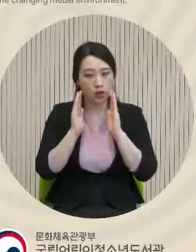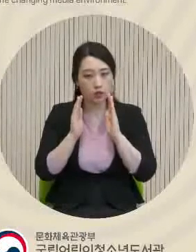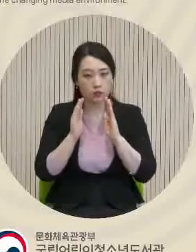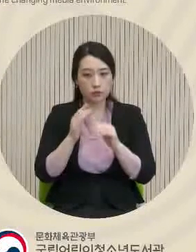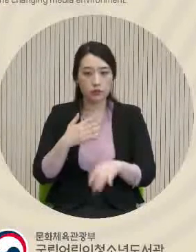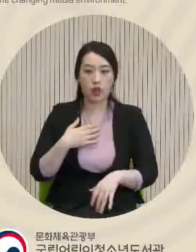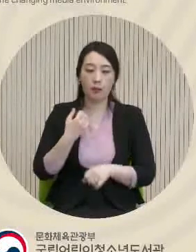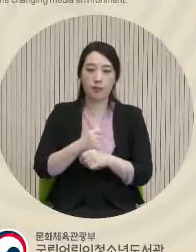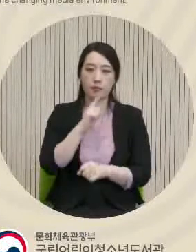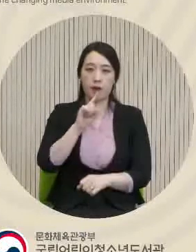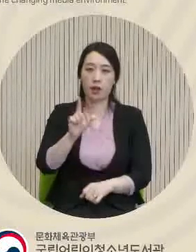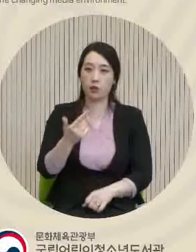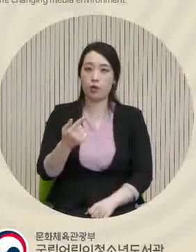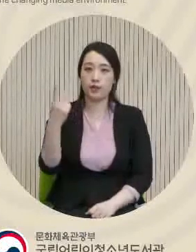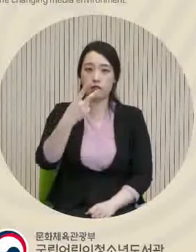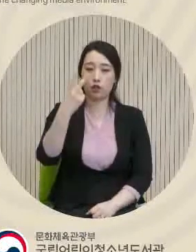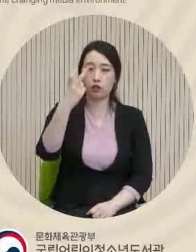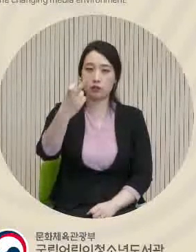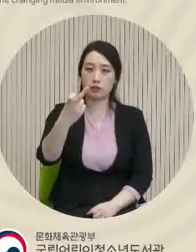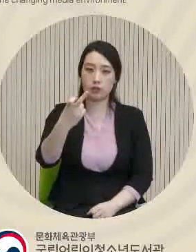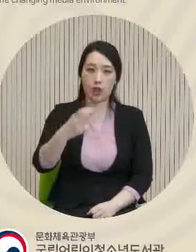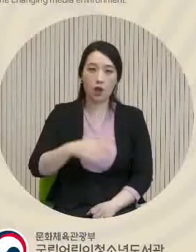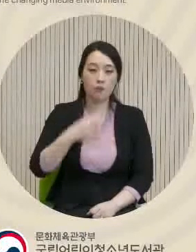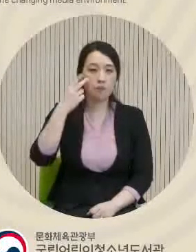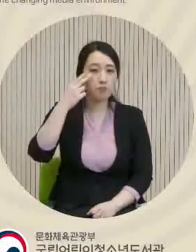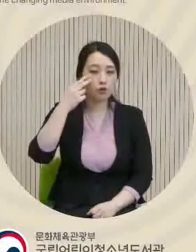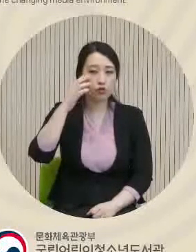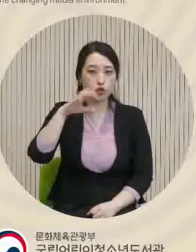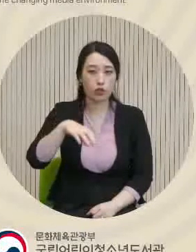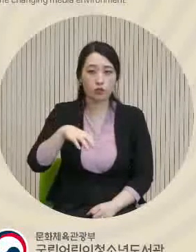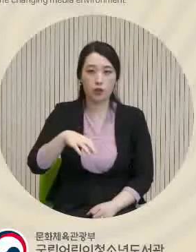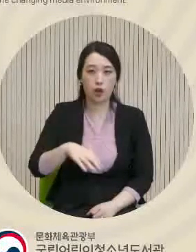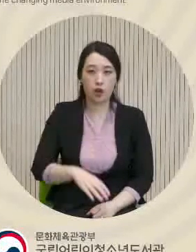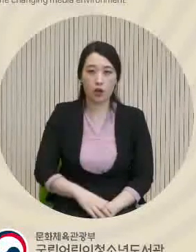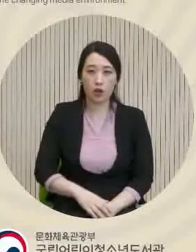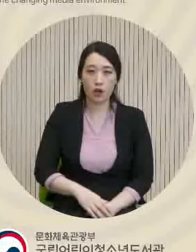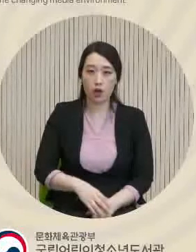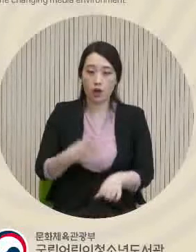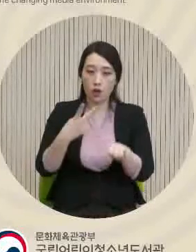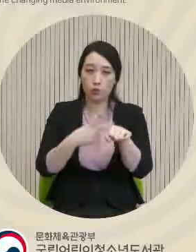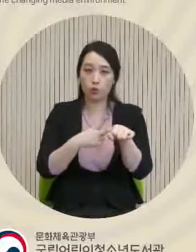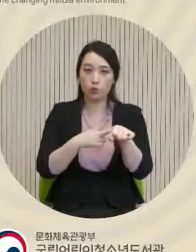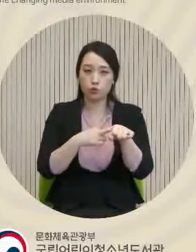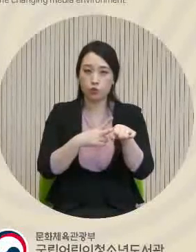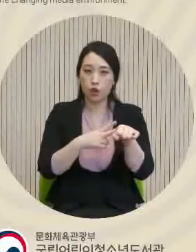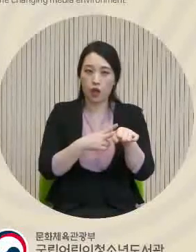we received a good response from primary schools.